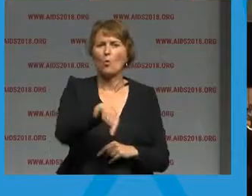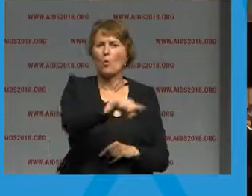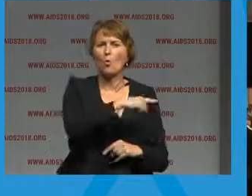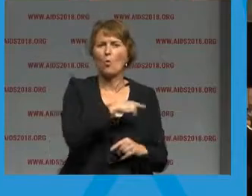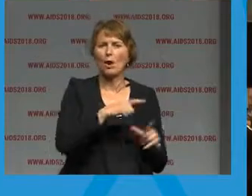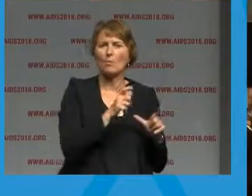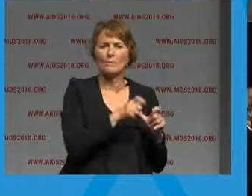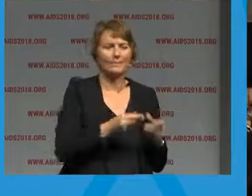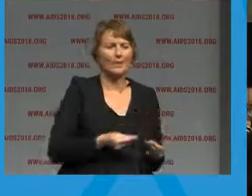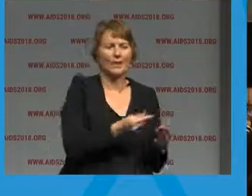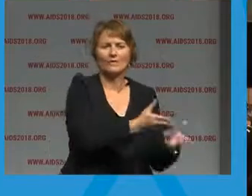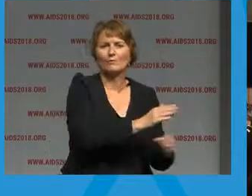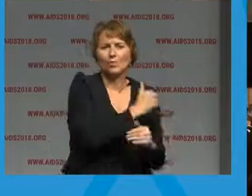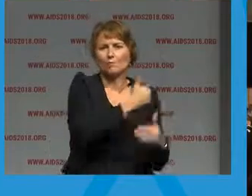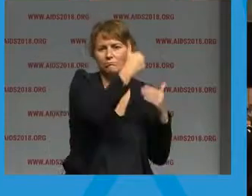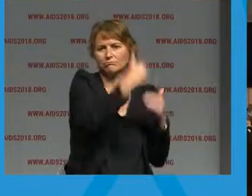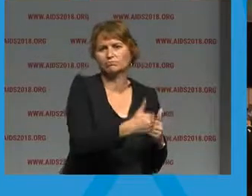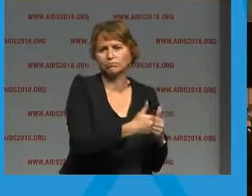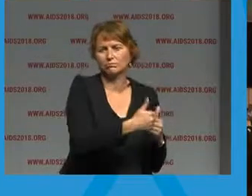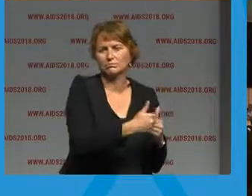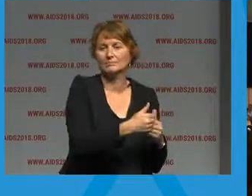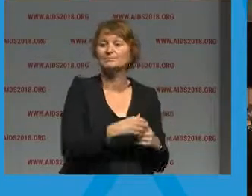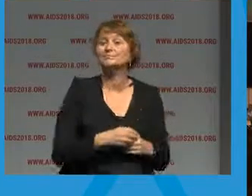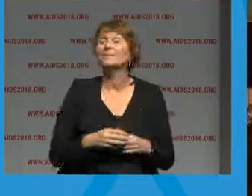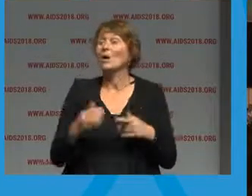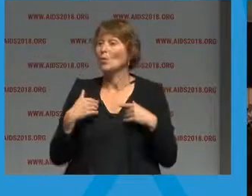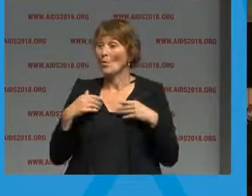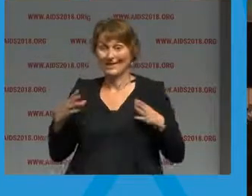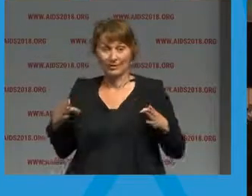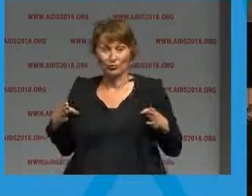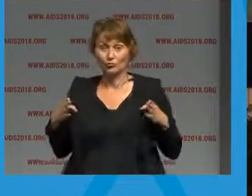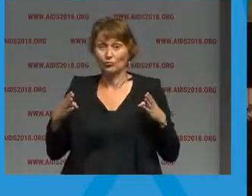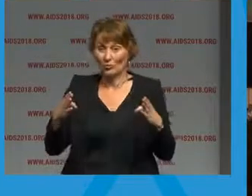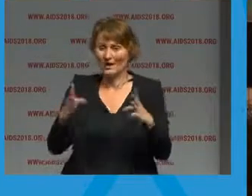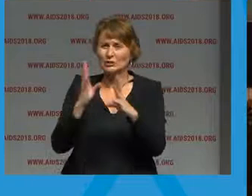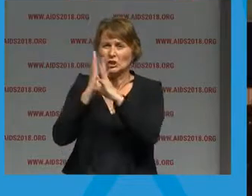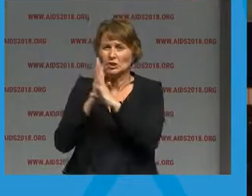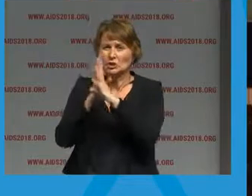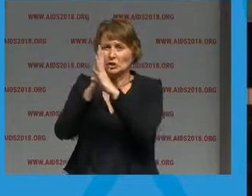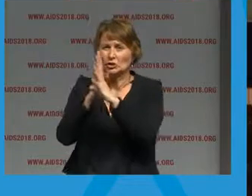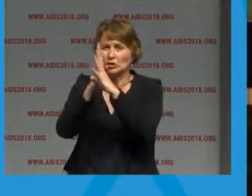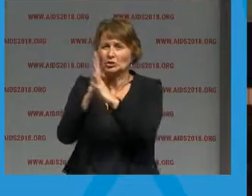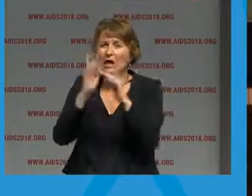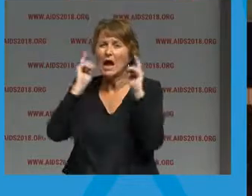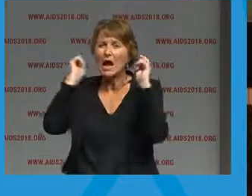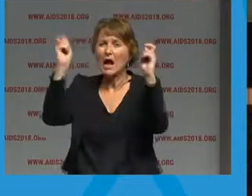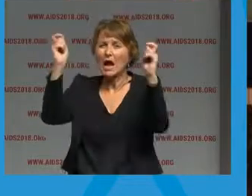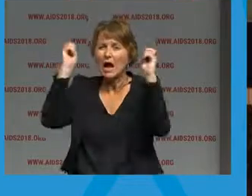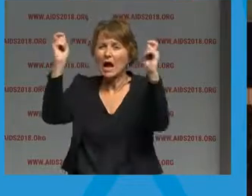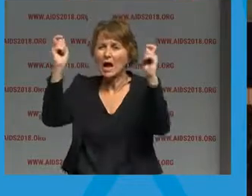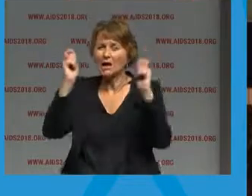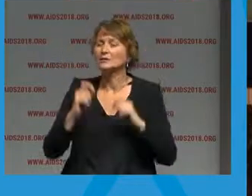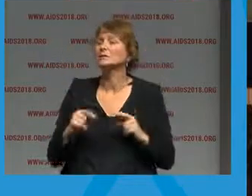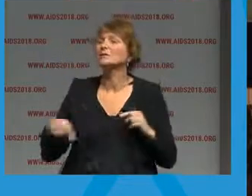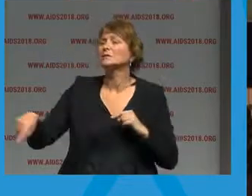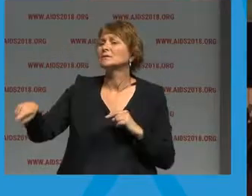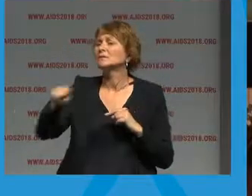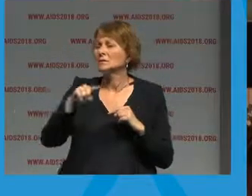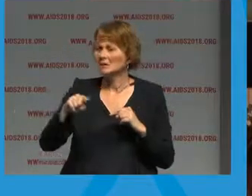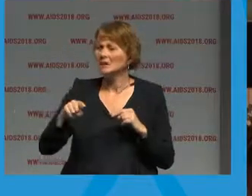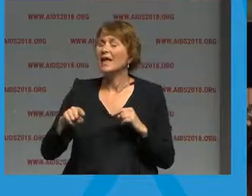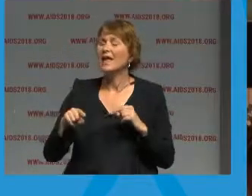We came on the streets. The whole world came on the streets, and the whole world and the World